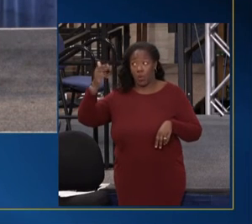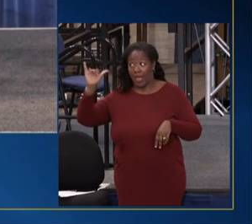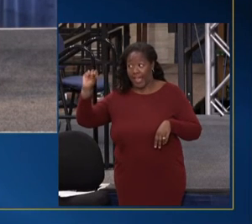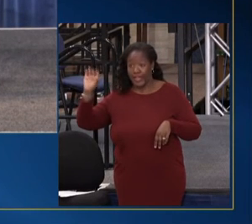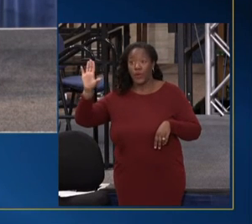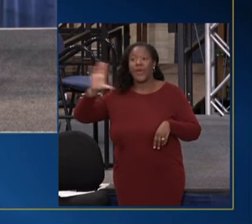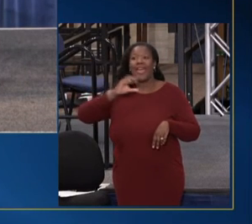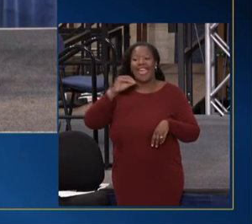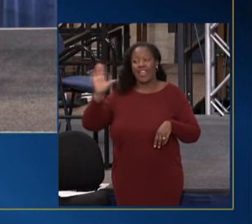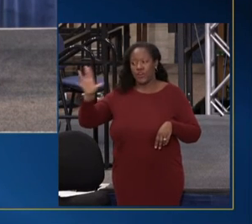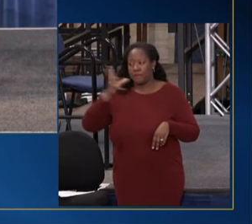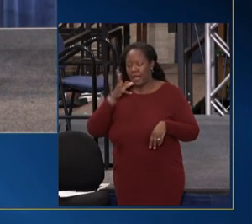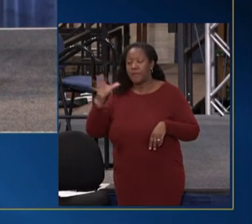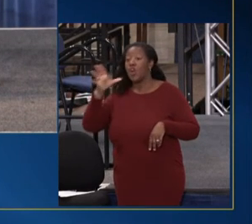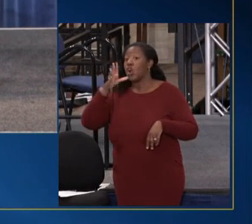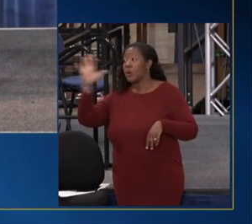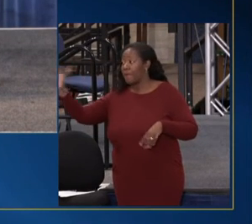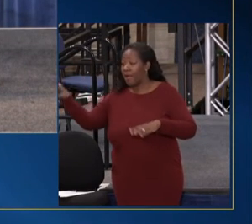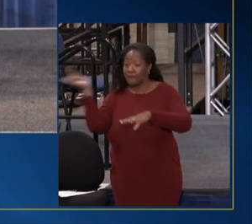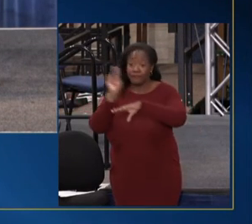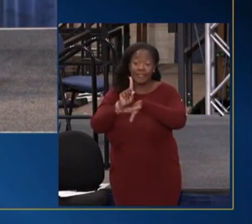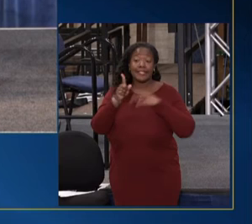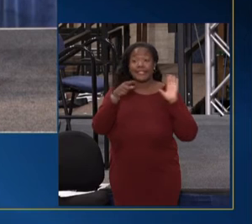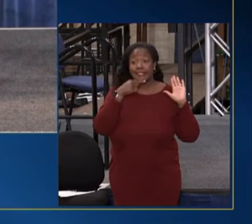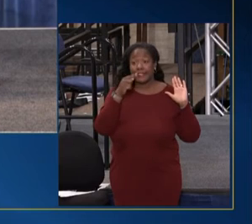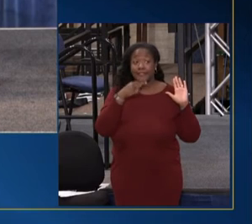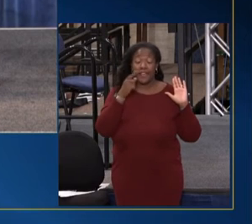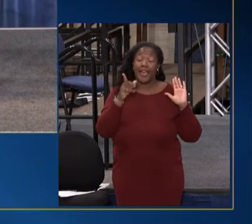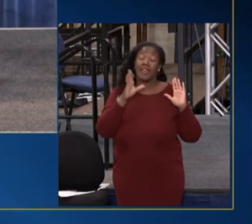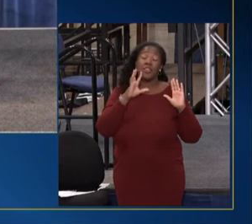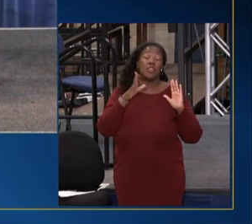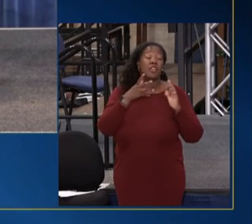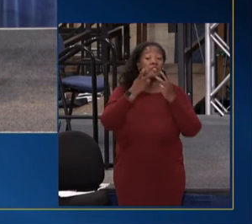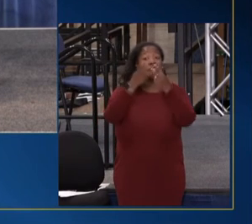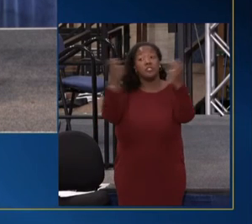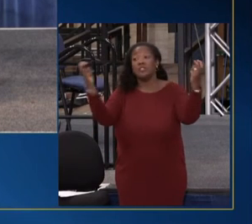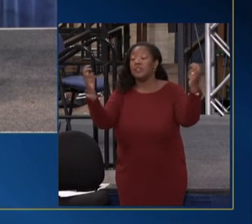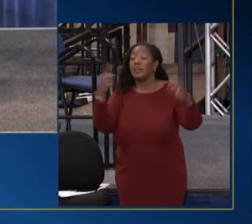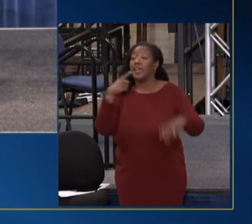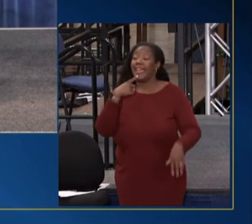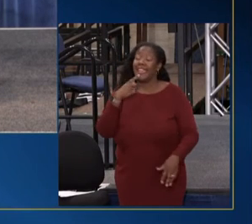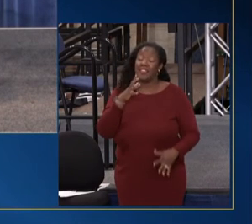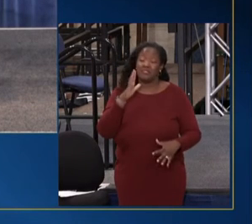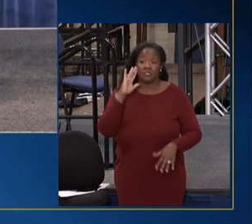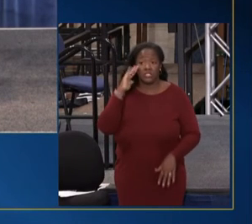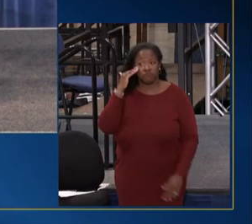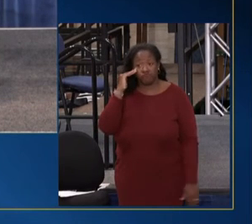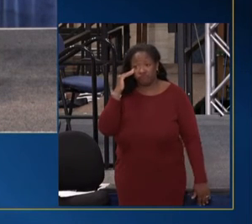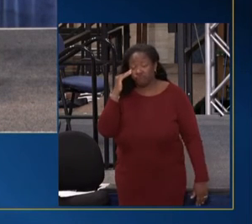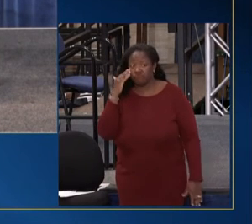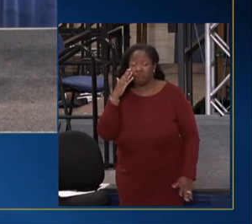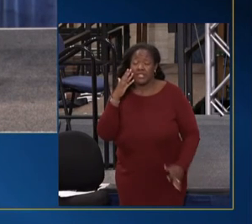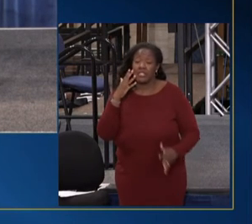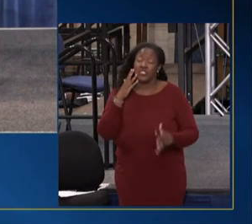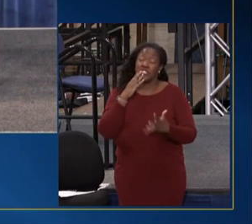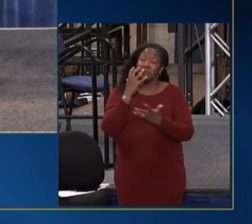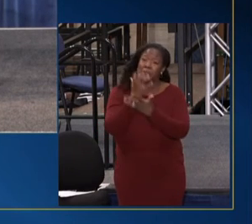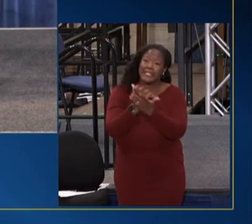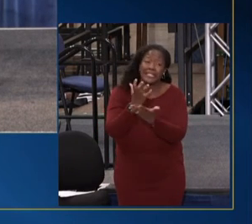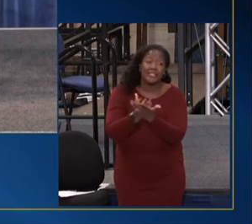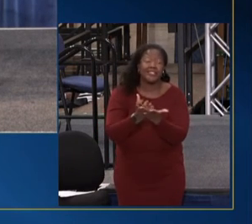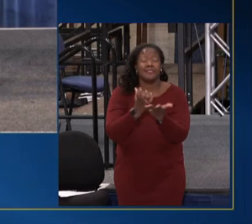and her mom got up and testified in front of Ohio legislature, and her mom really got teary as she pleaded with